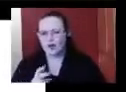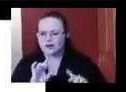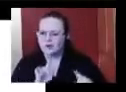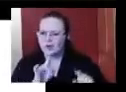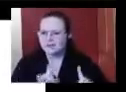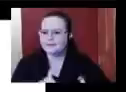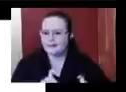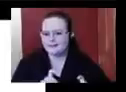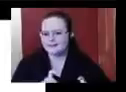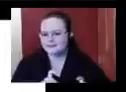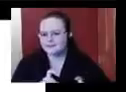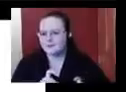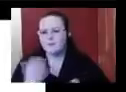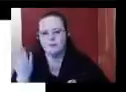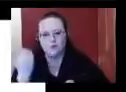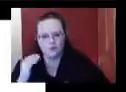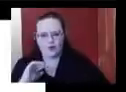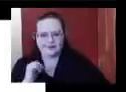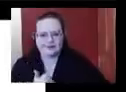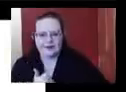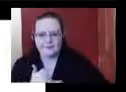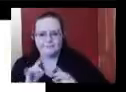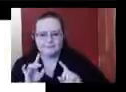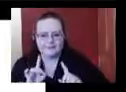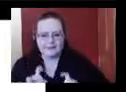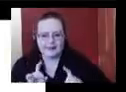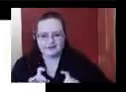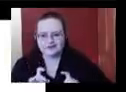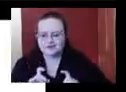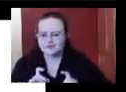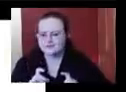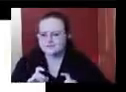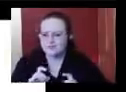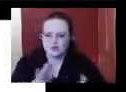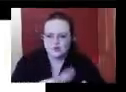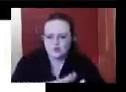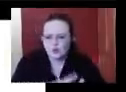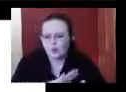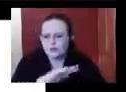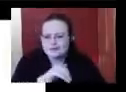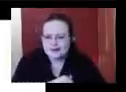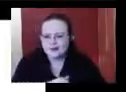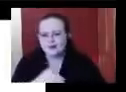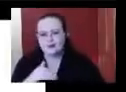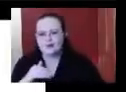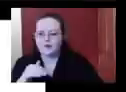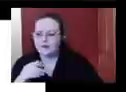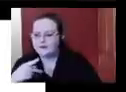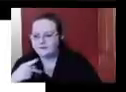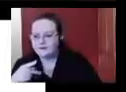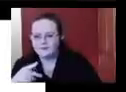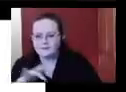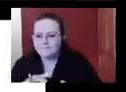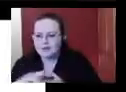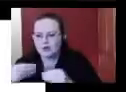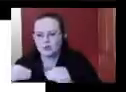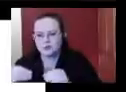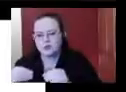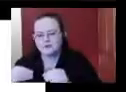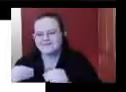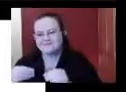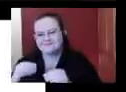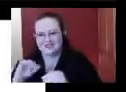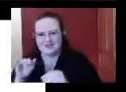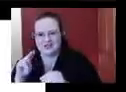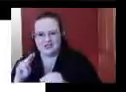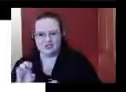COVID-19. And this testing was provided either at participating schools or through pharmacies. However, this program ended